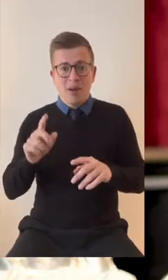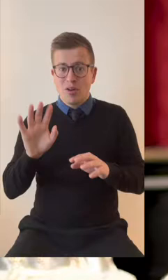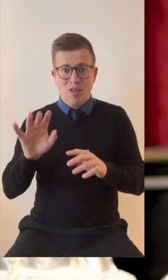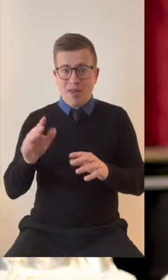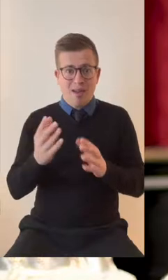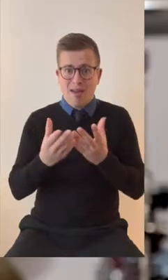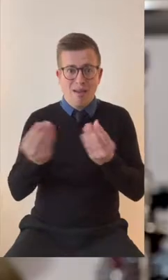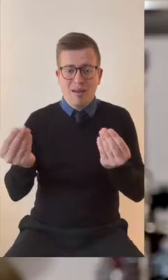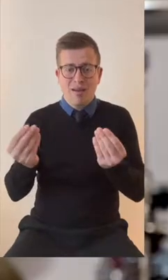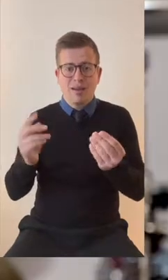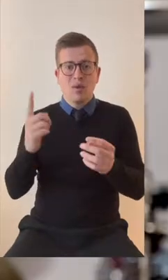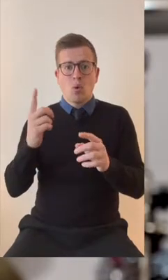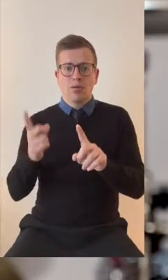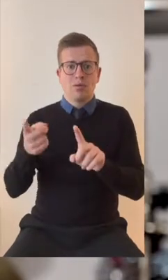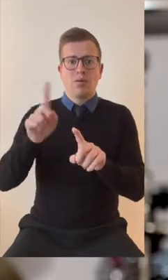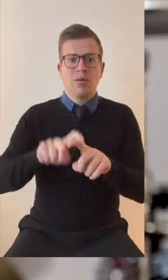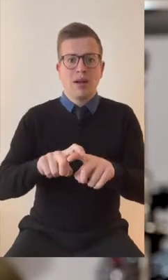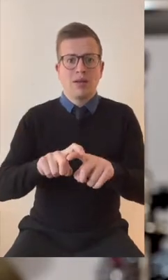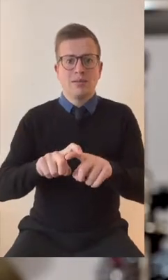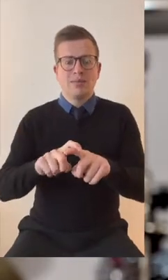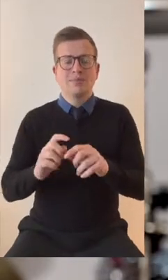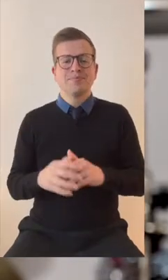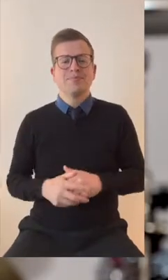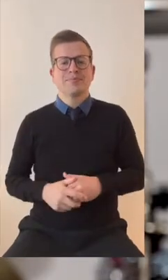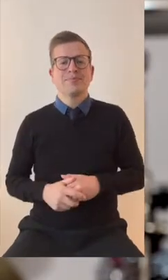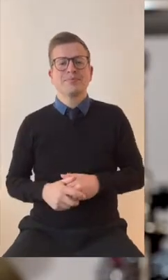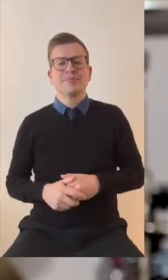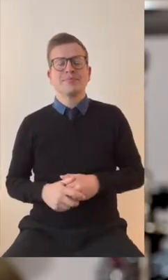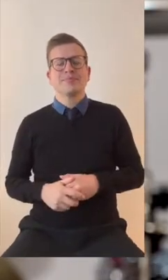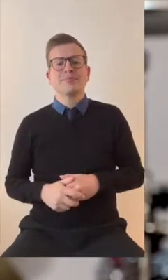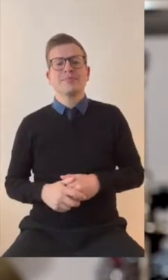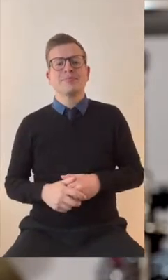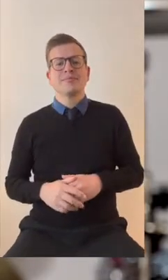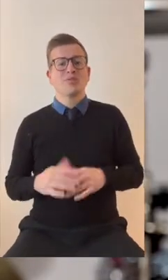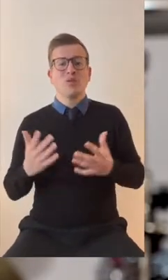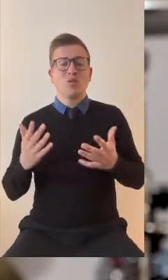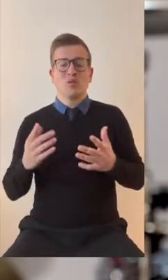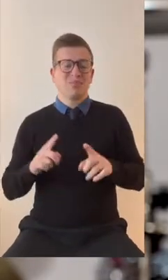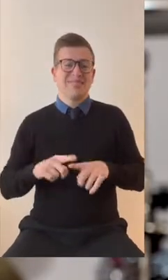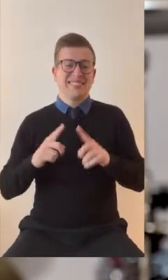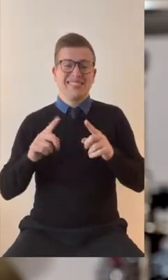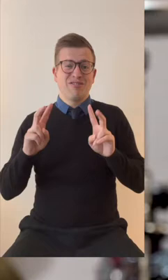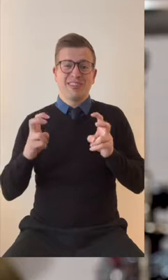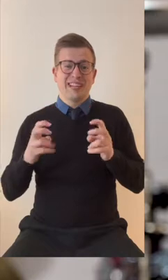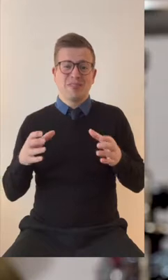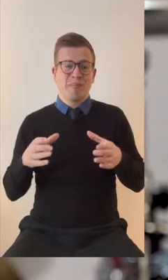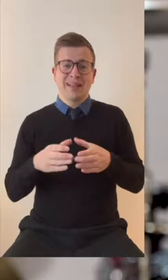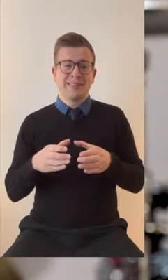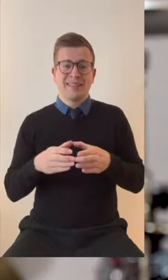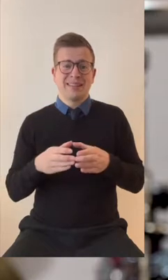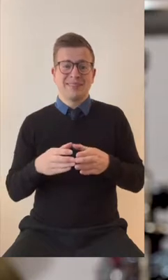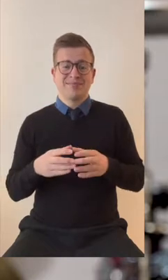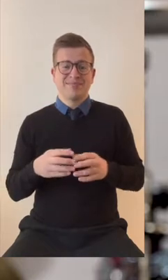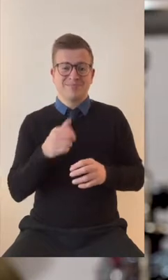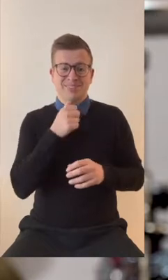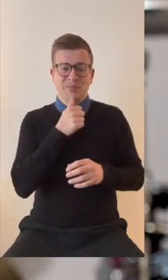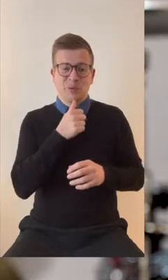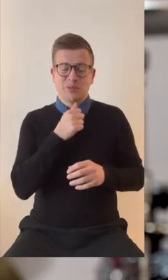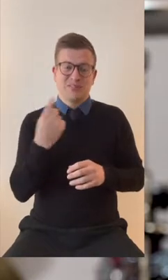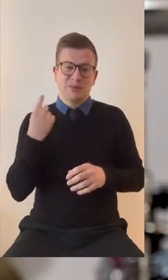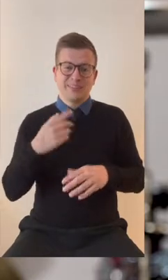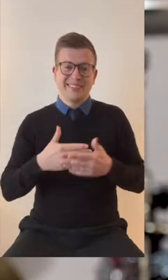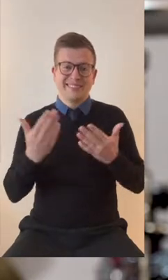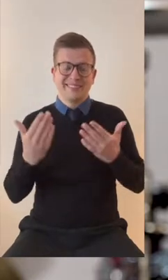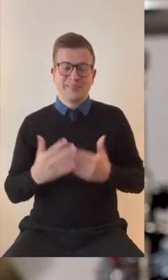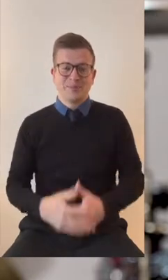up, there was a replacement for you there before you knew it. And it was just a different kind of banding, I suppose, then.